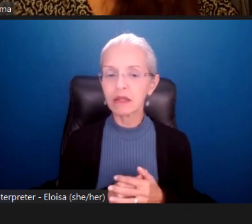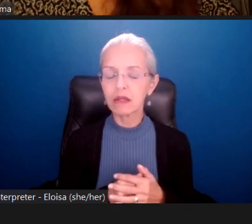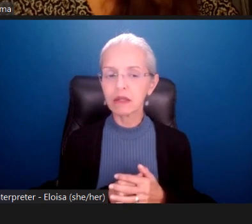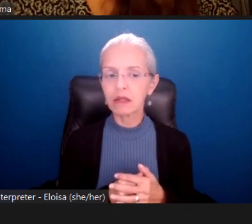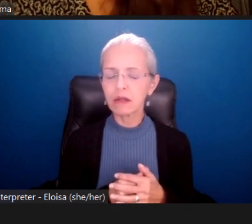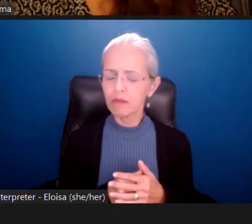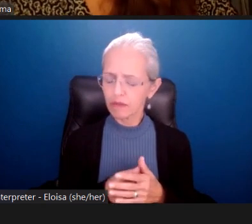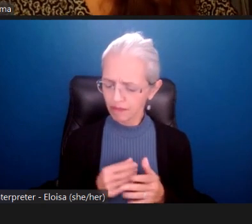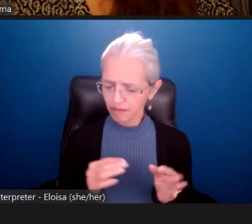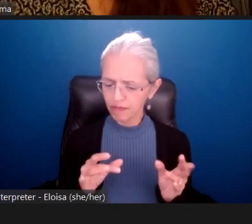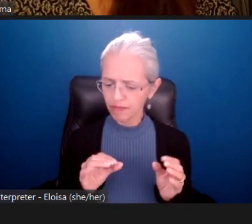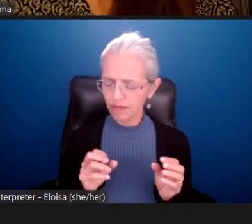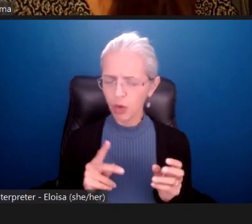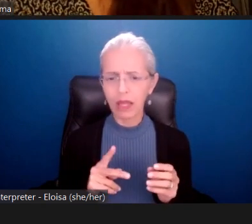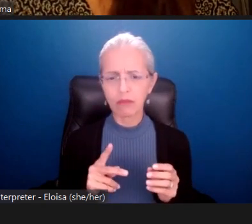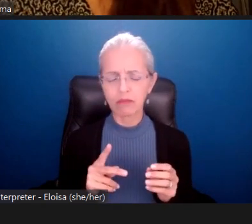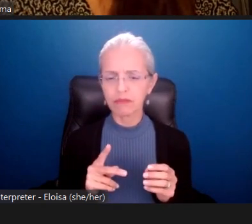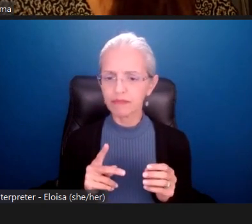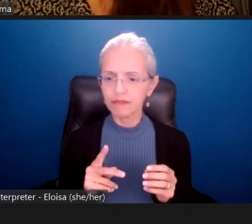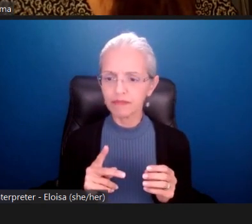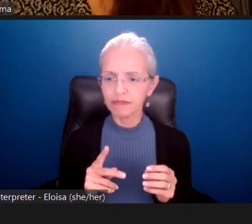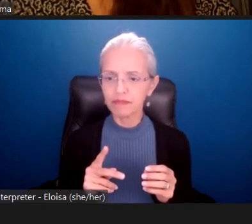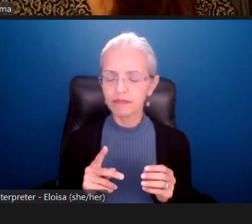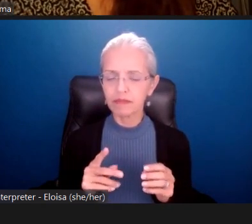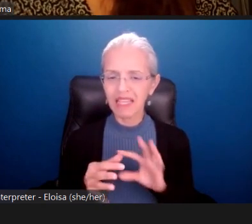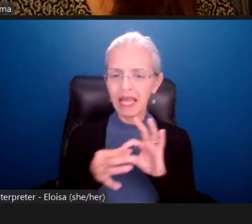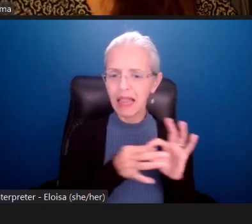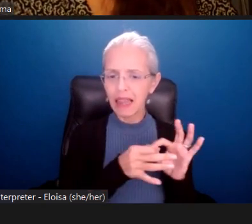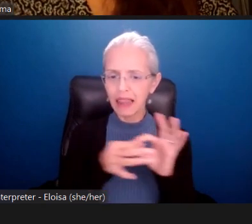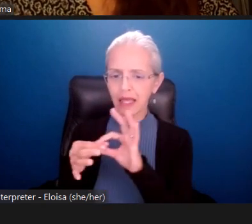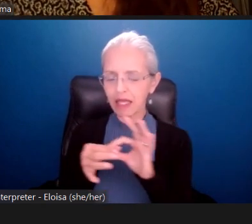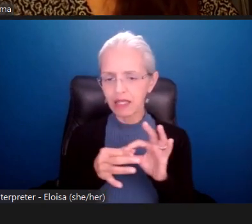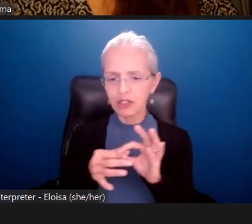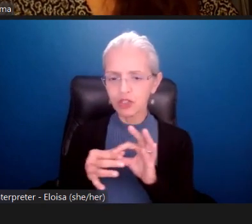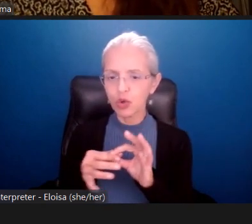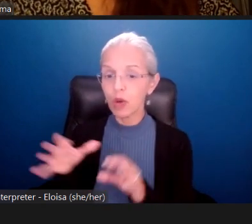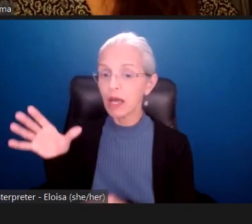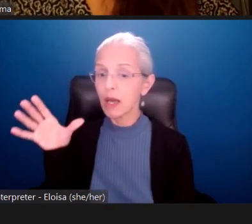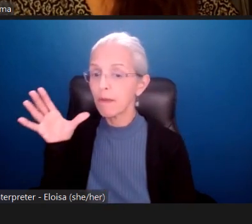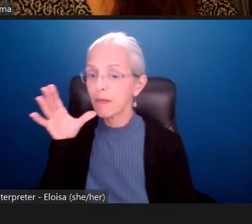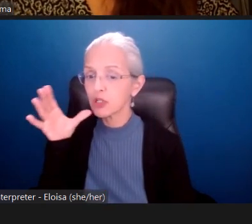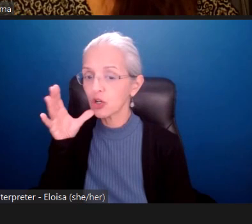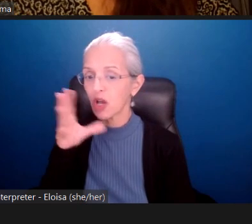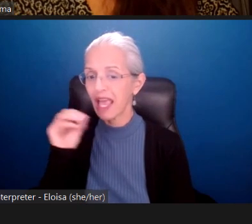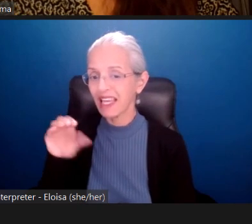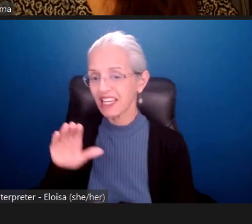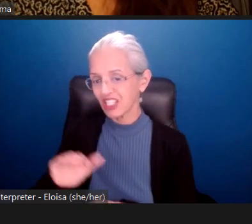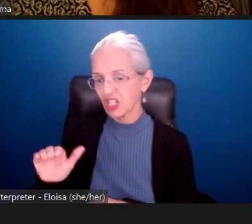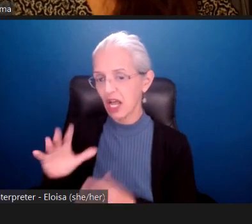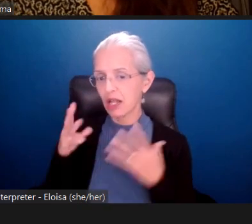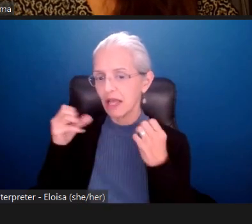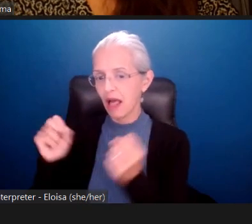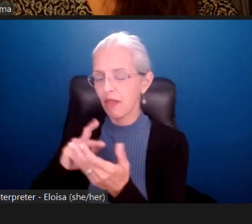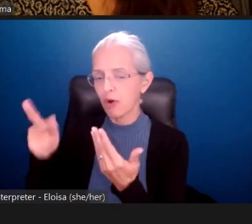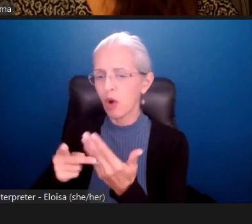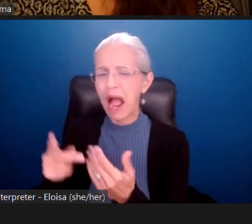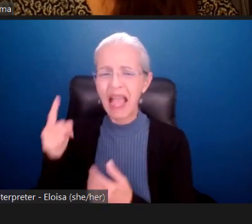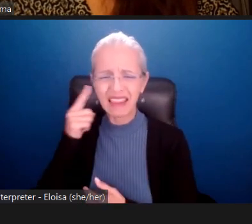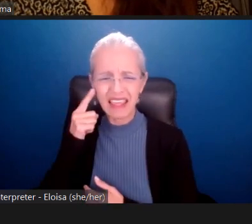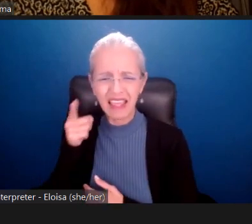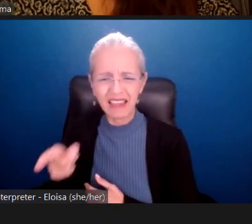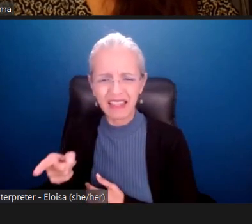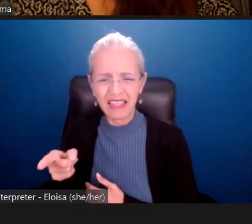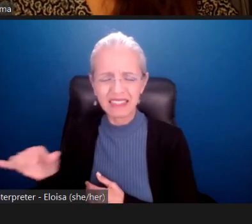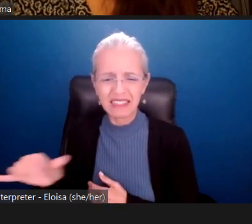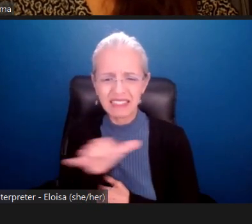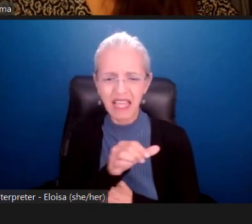okay, so linkage to maternal and child health programs, perhaps this is the same for NICU infants. Were